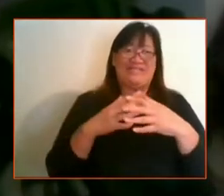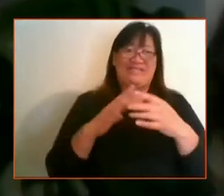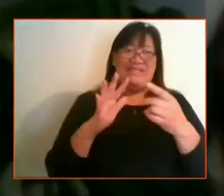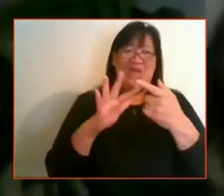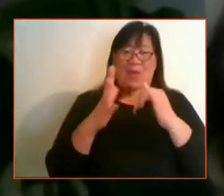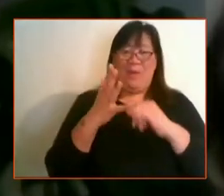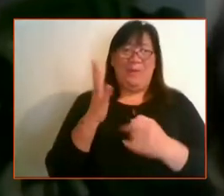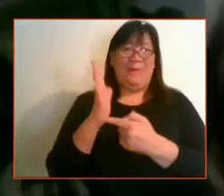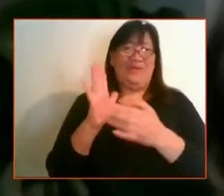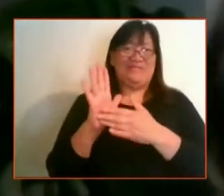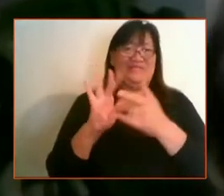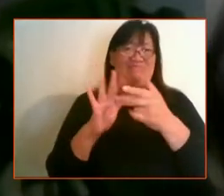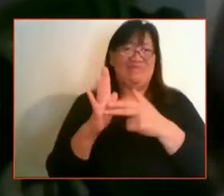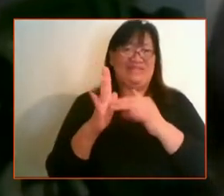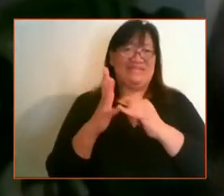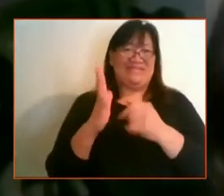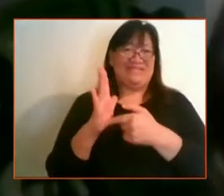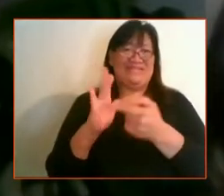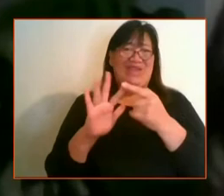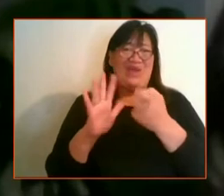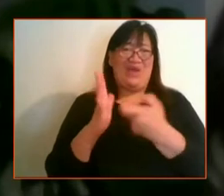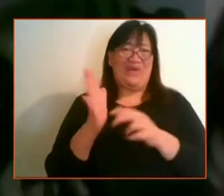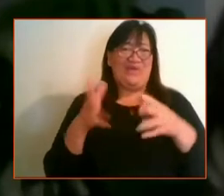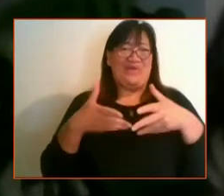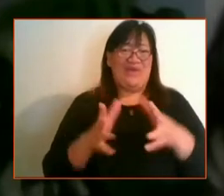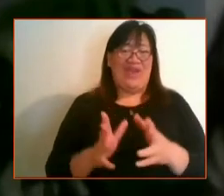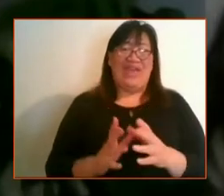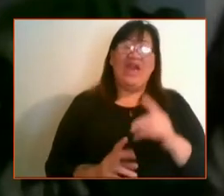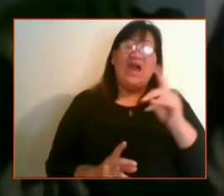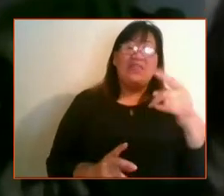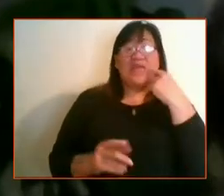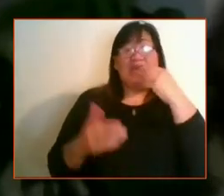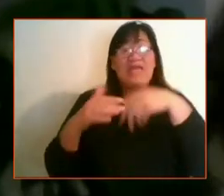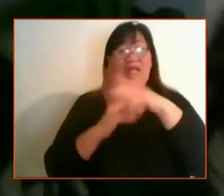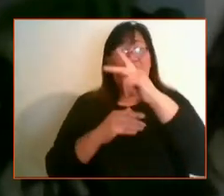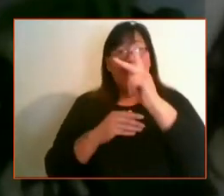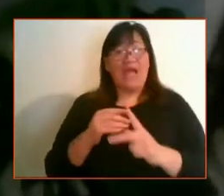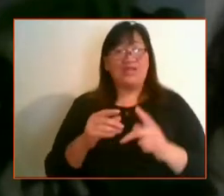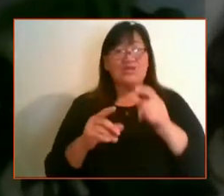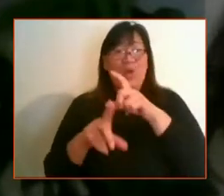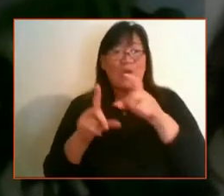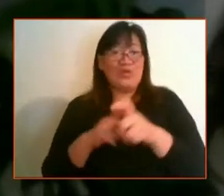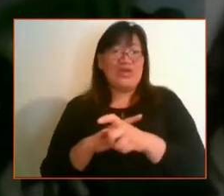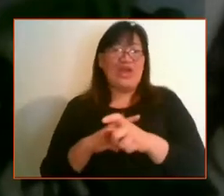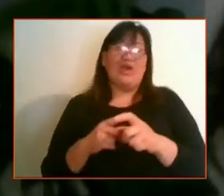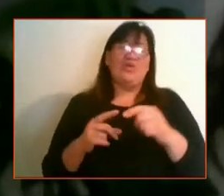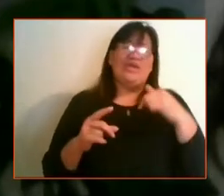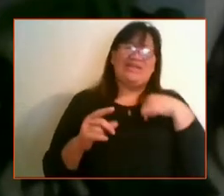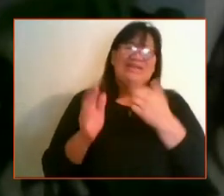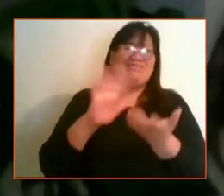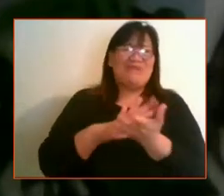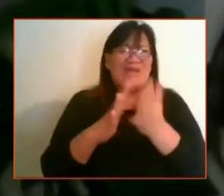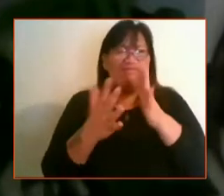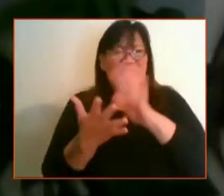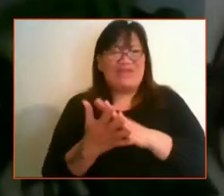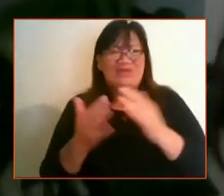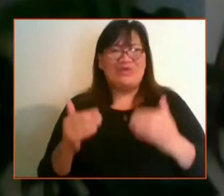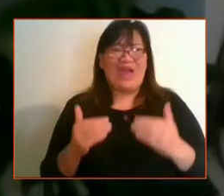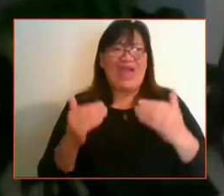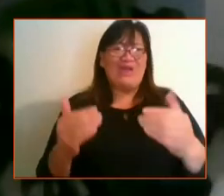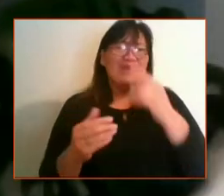way, I think that in the arts and cultural space, as a pragmatic measure and something that we can implement almost